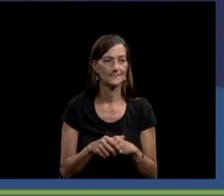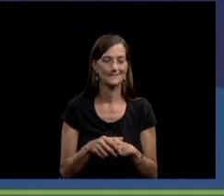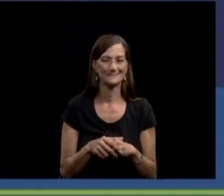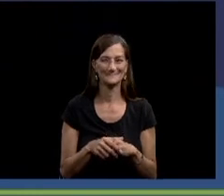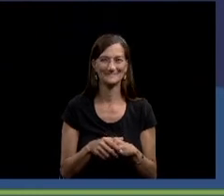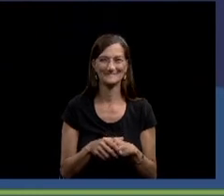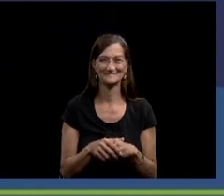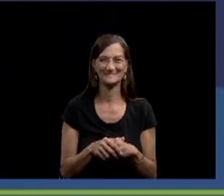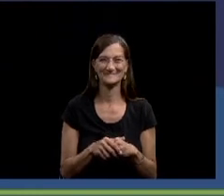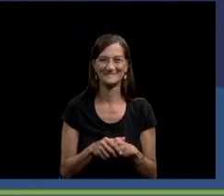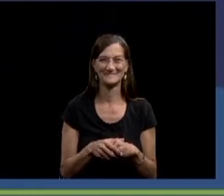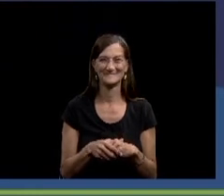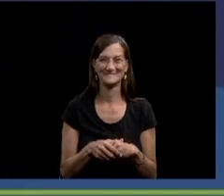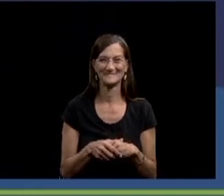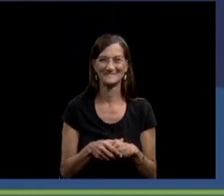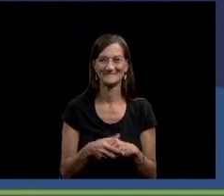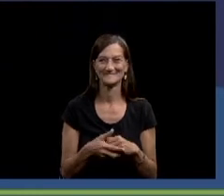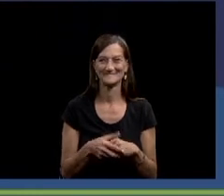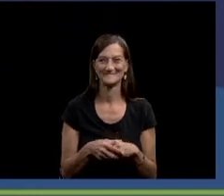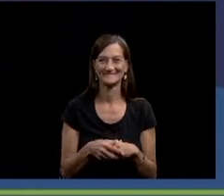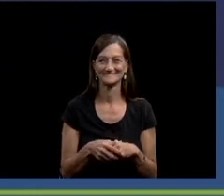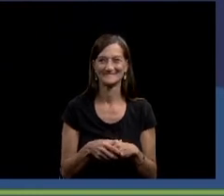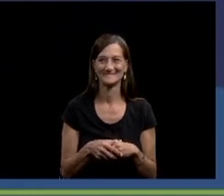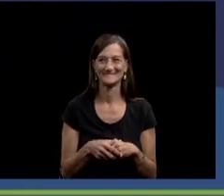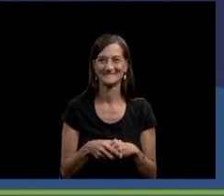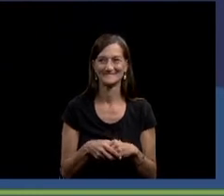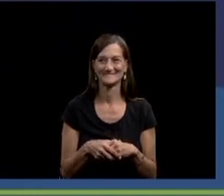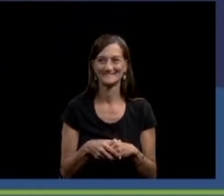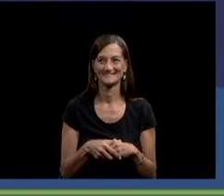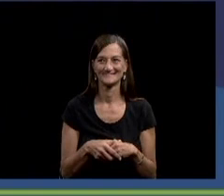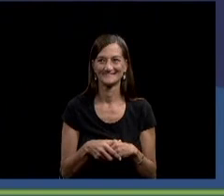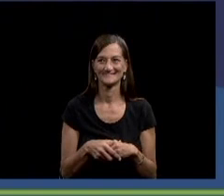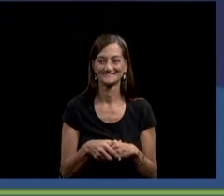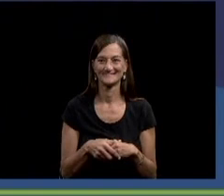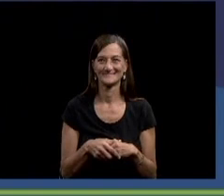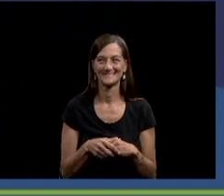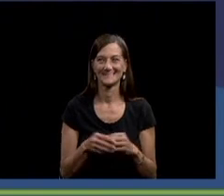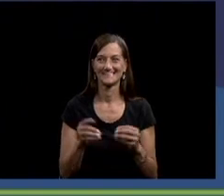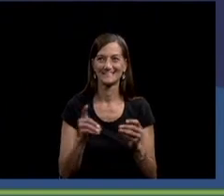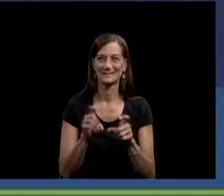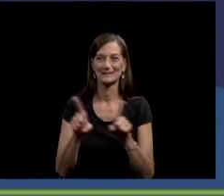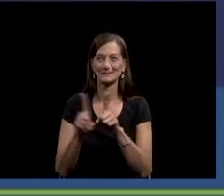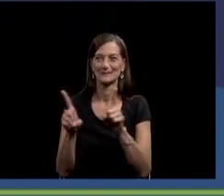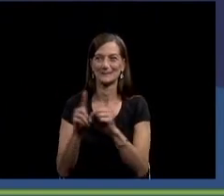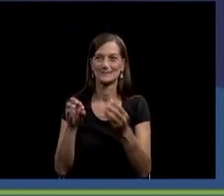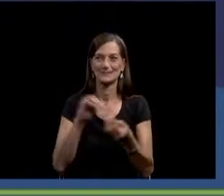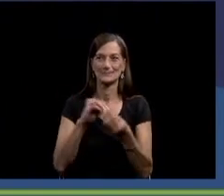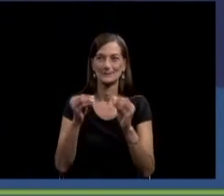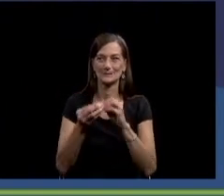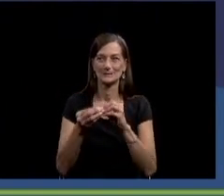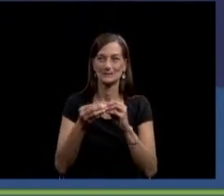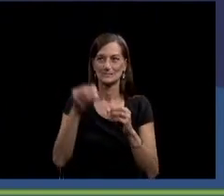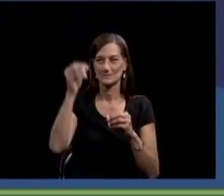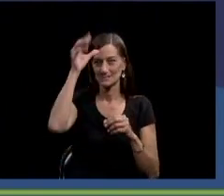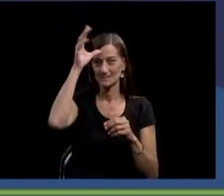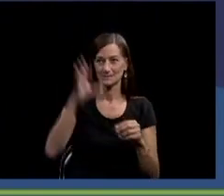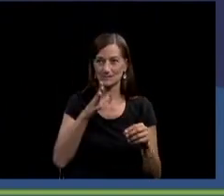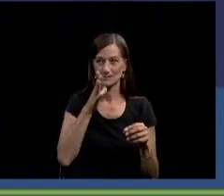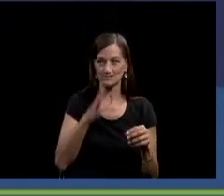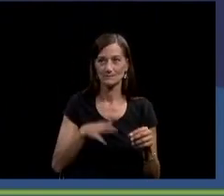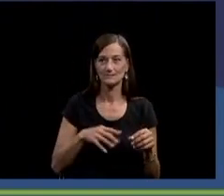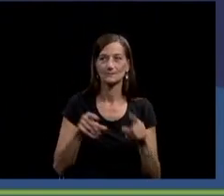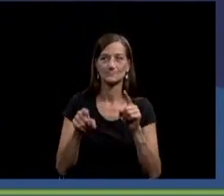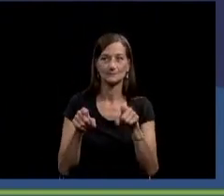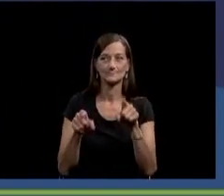Additionally, demographics by gender. As you can see, we continue to be above the national average and have been very pleased with